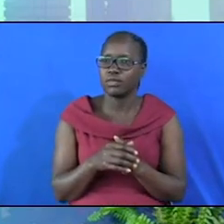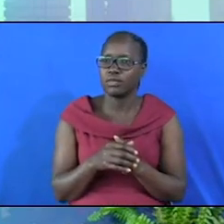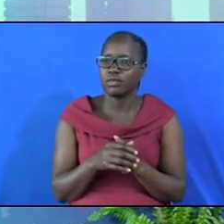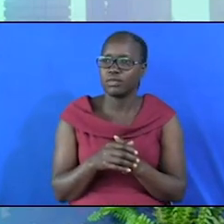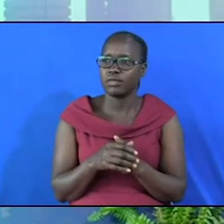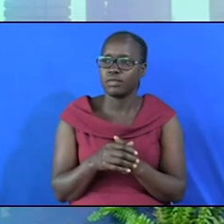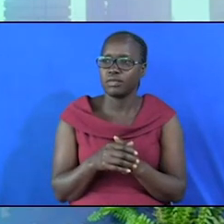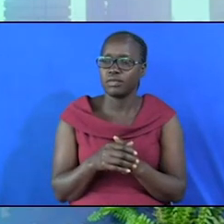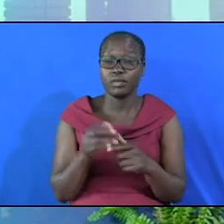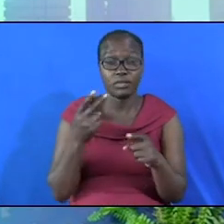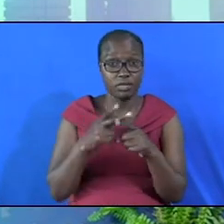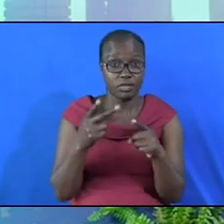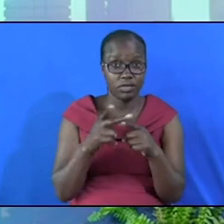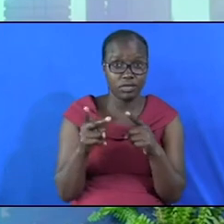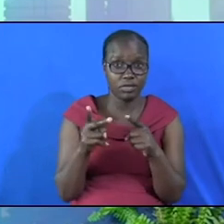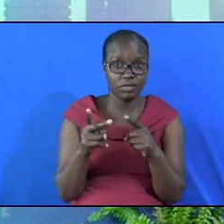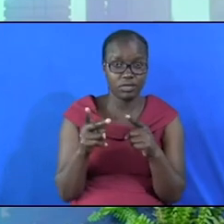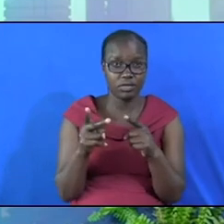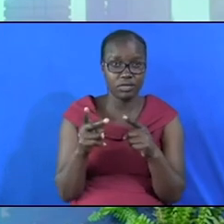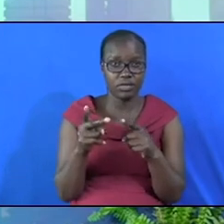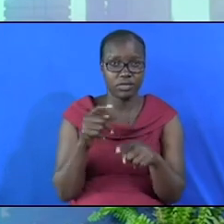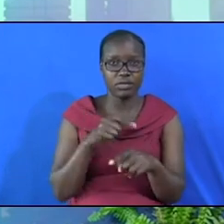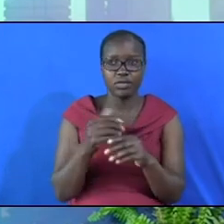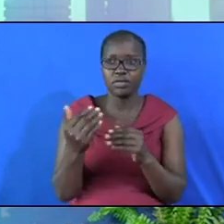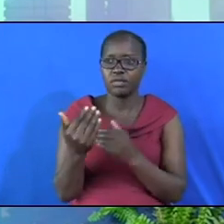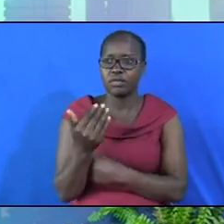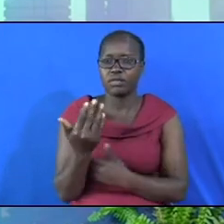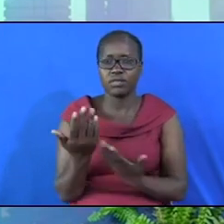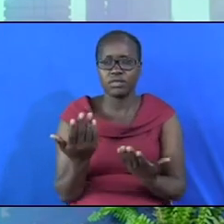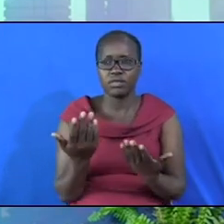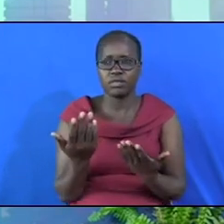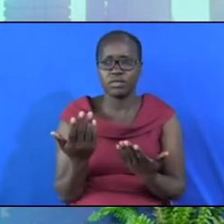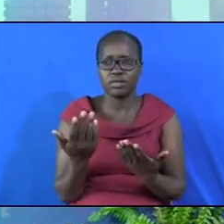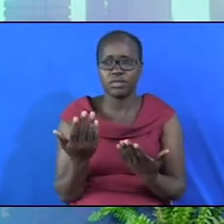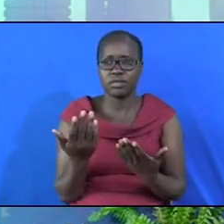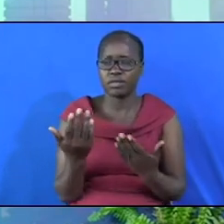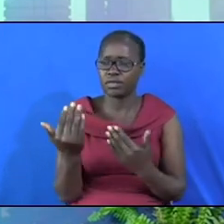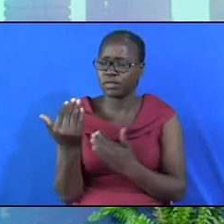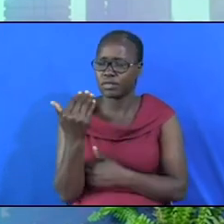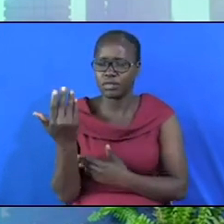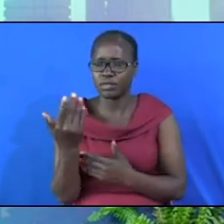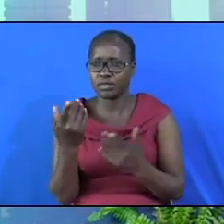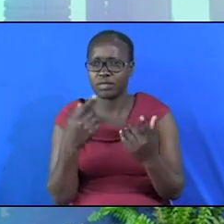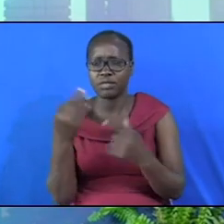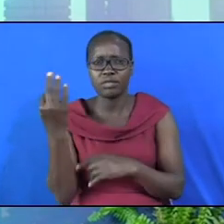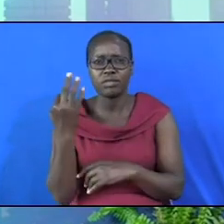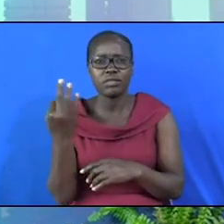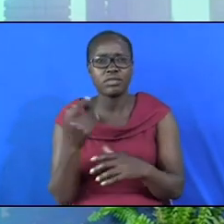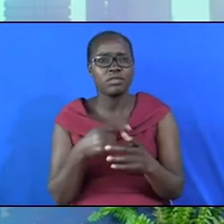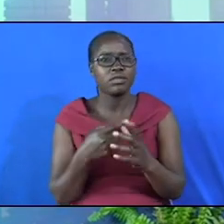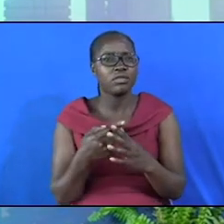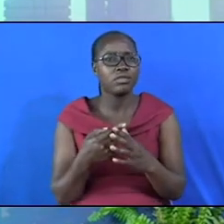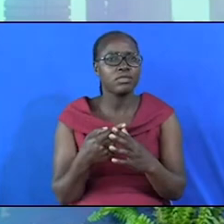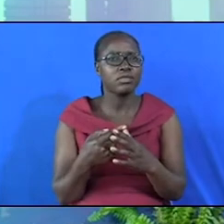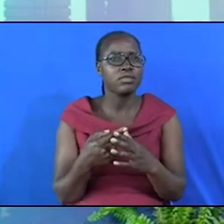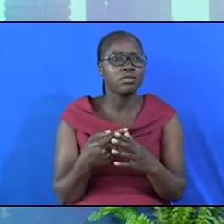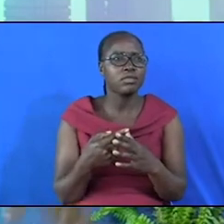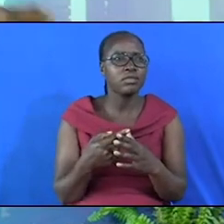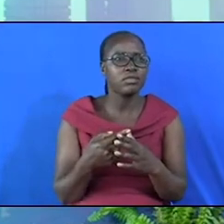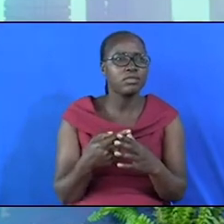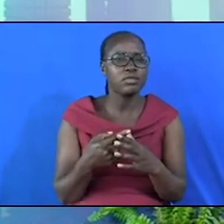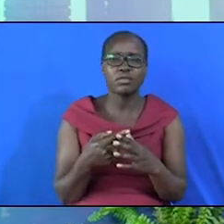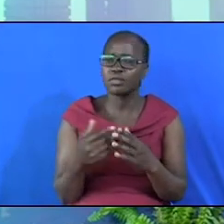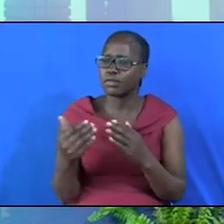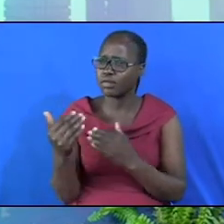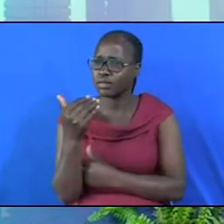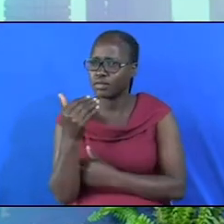I was in Form 2. When they asked me to preach, I didn't ask to preach. They came and asked me to